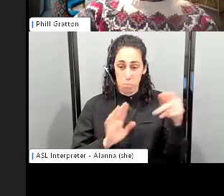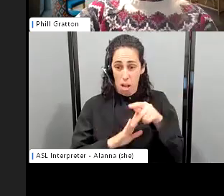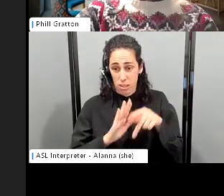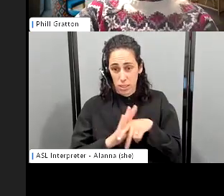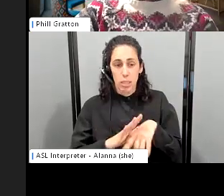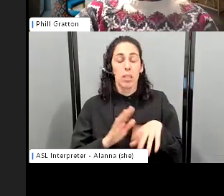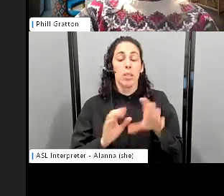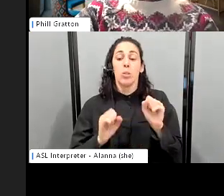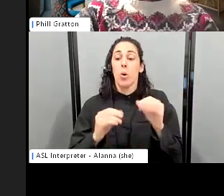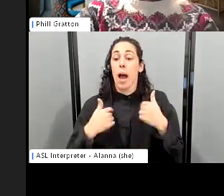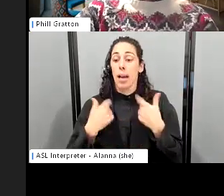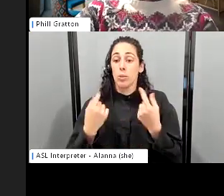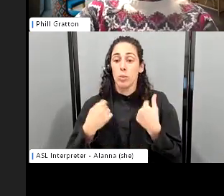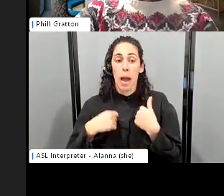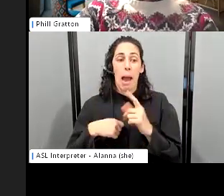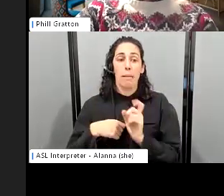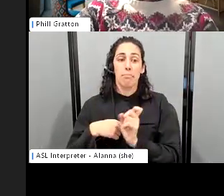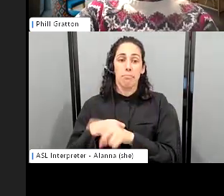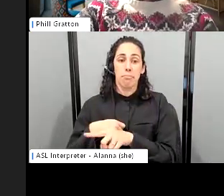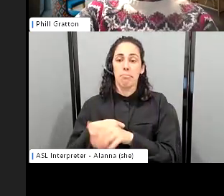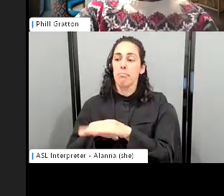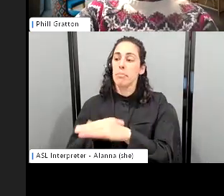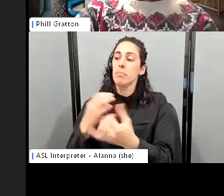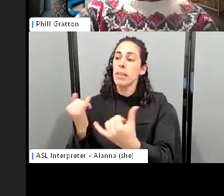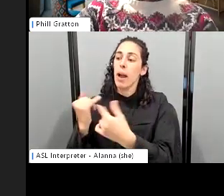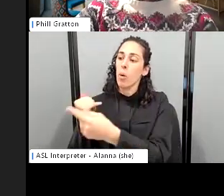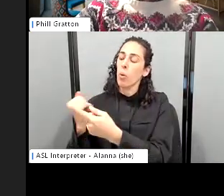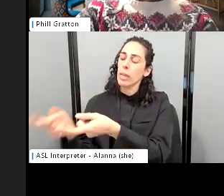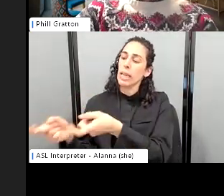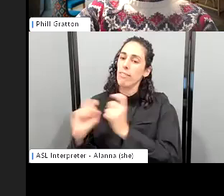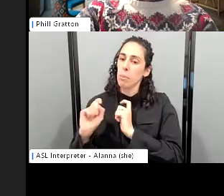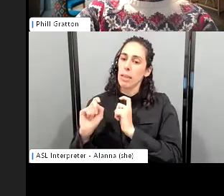And I would say, give me a